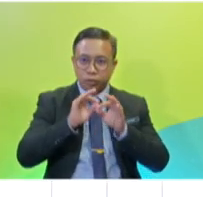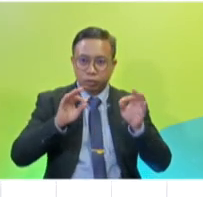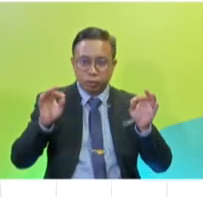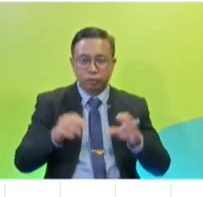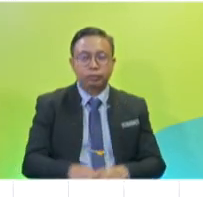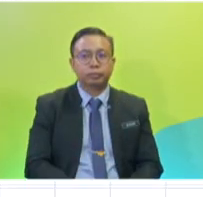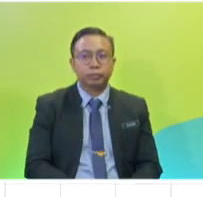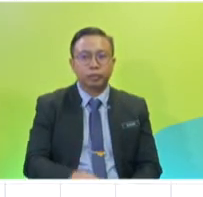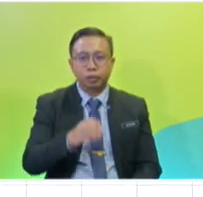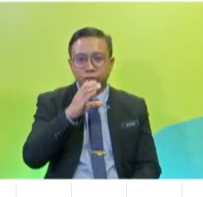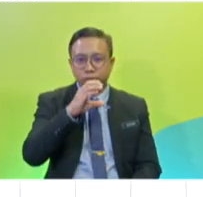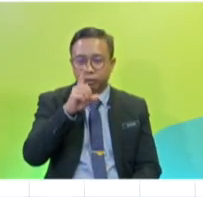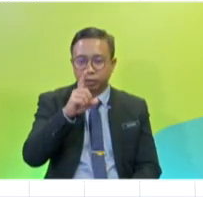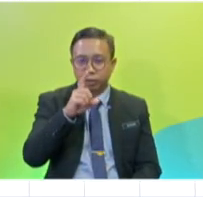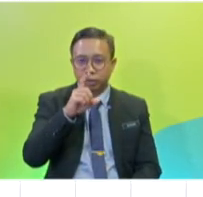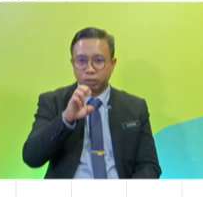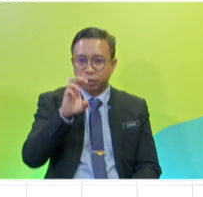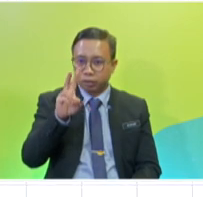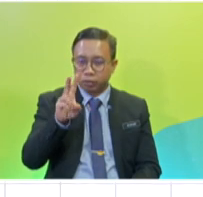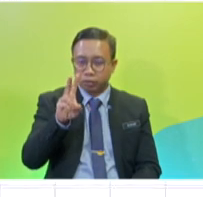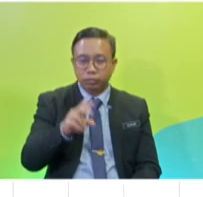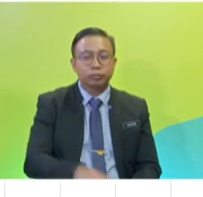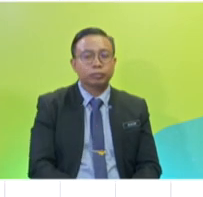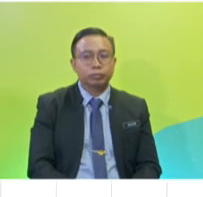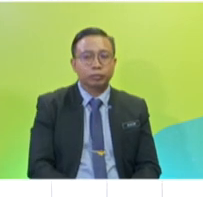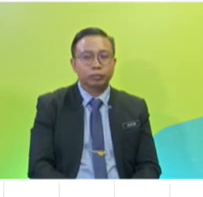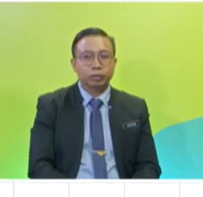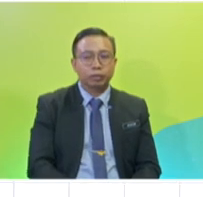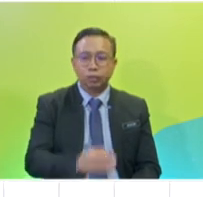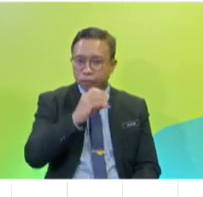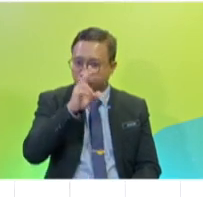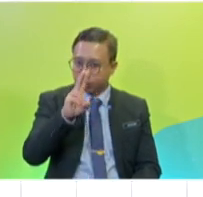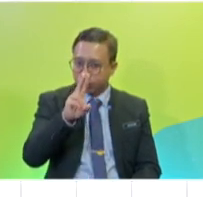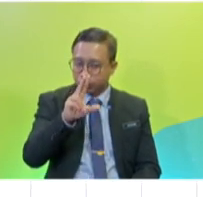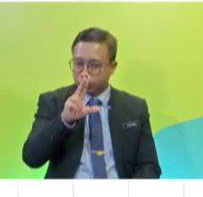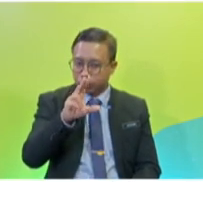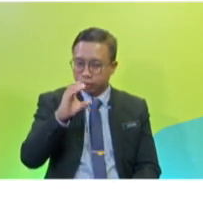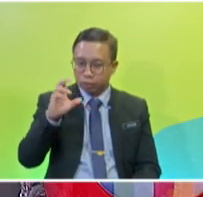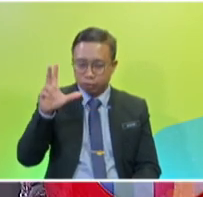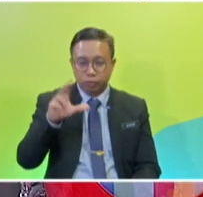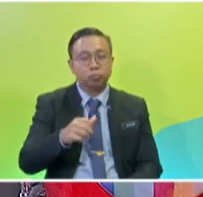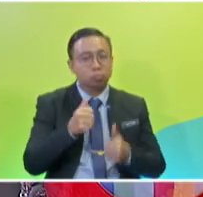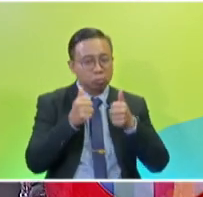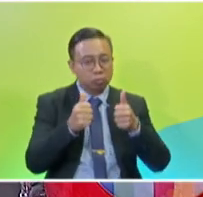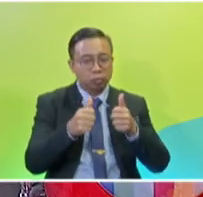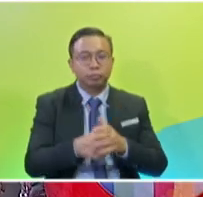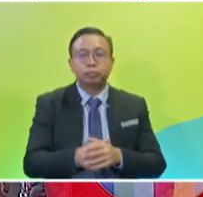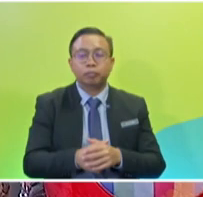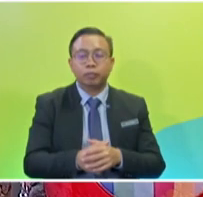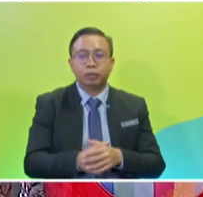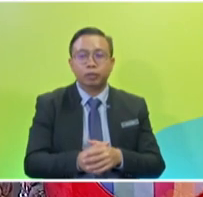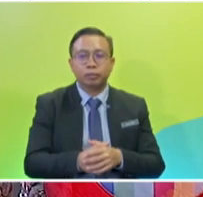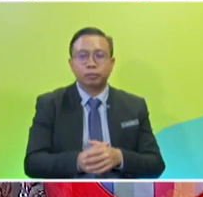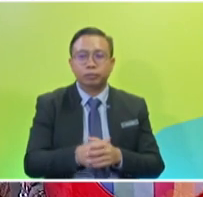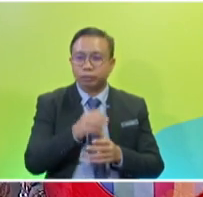grows C1. Good. E2 grows C2. Good. And E3 grows C3. Good, Shida! E1 grows